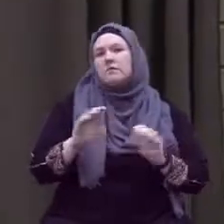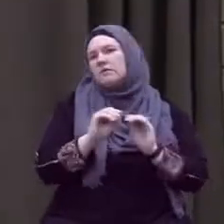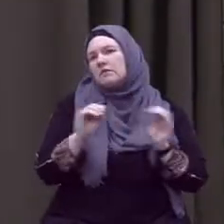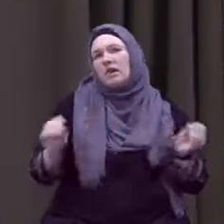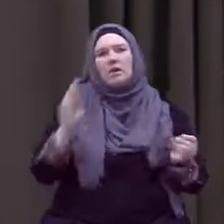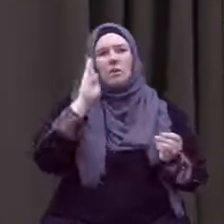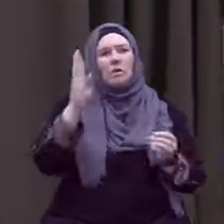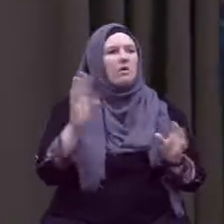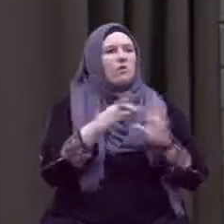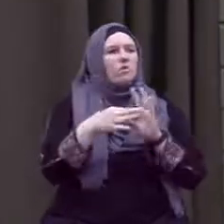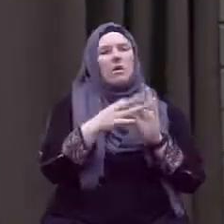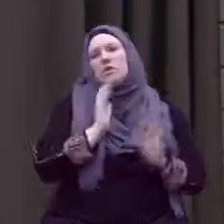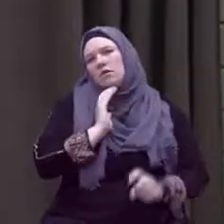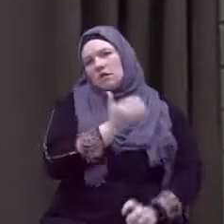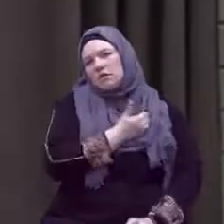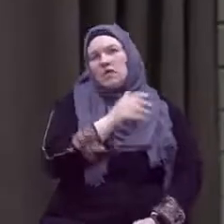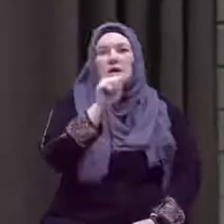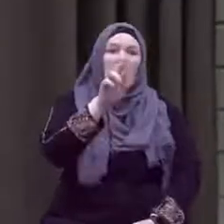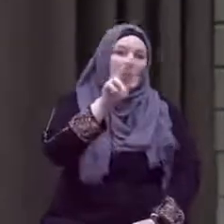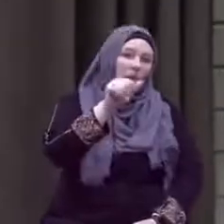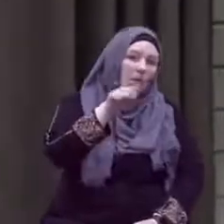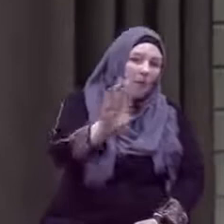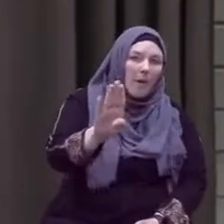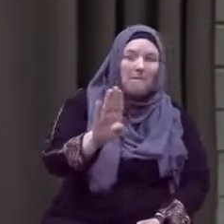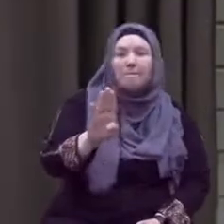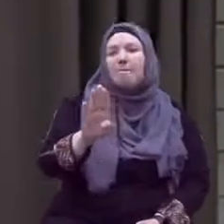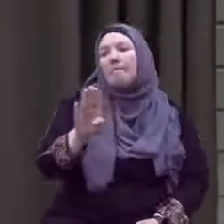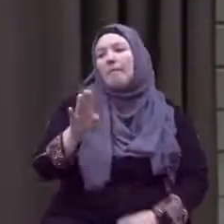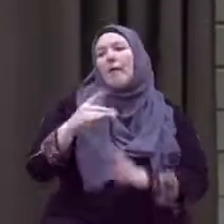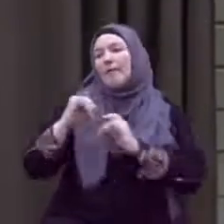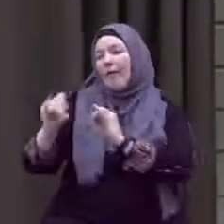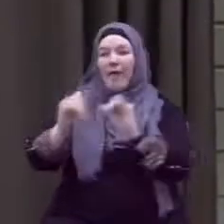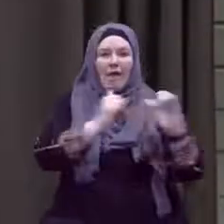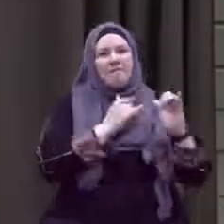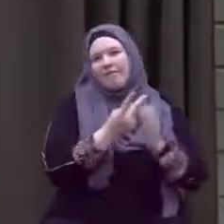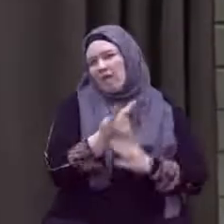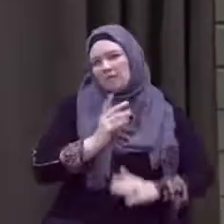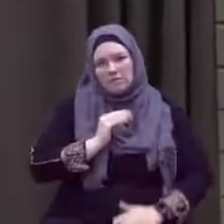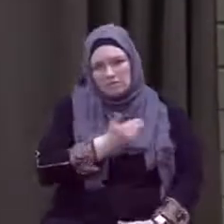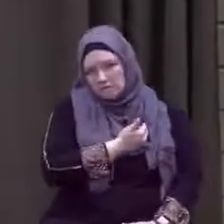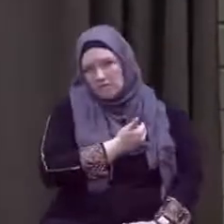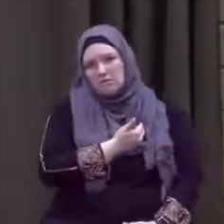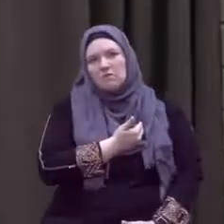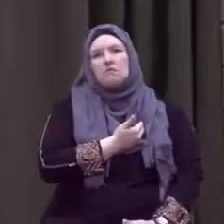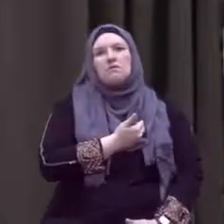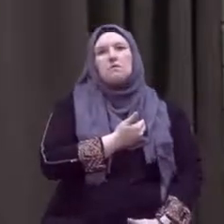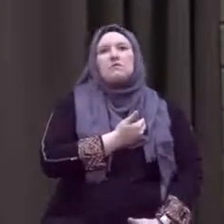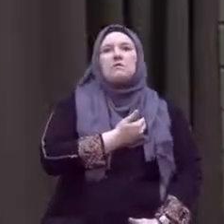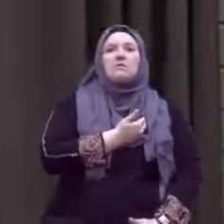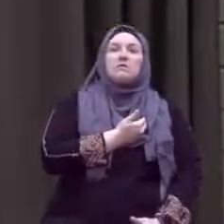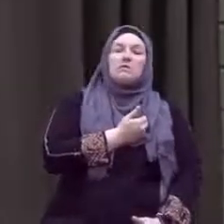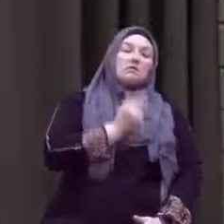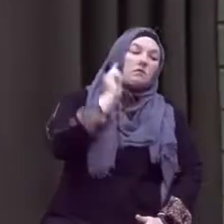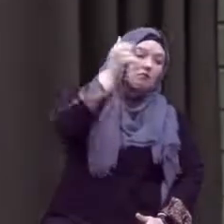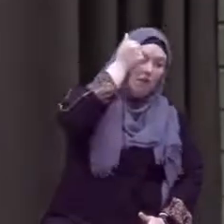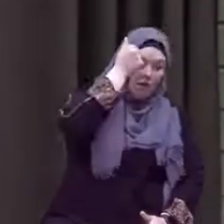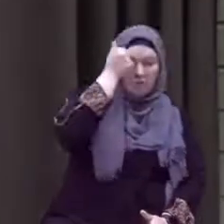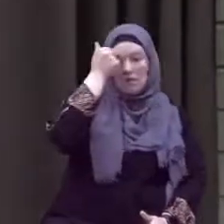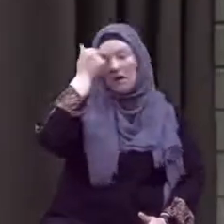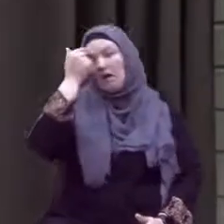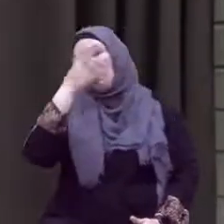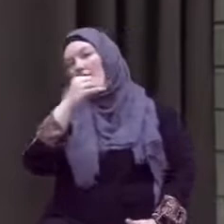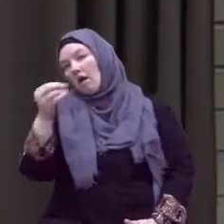Nothing will unite us. Arab nationalism failed us. Secular Arabs failed us.